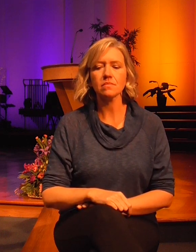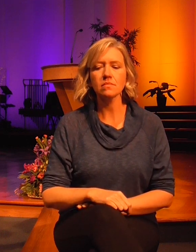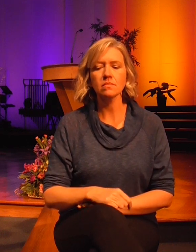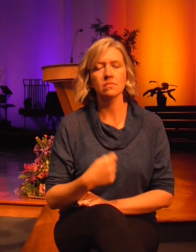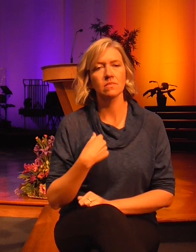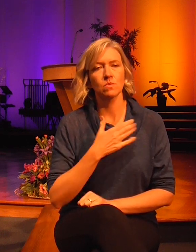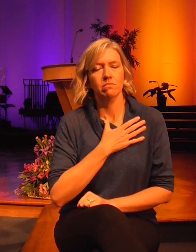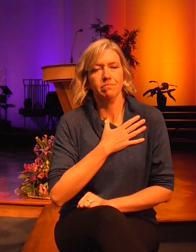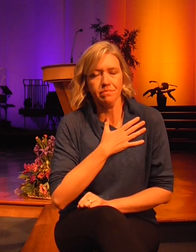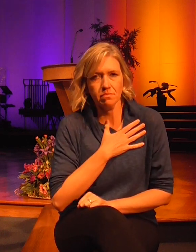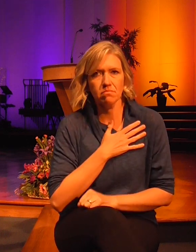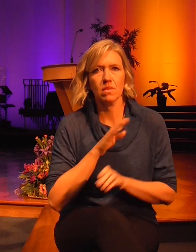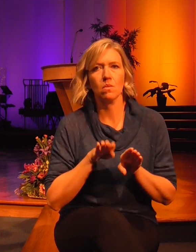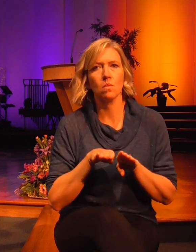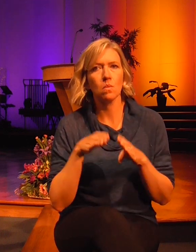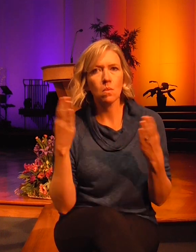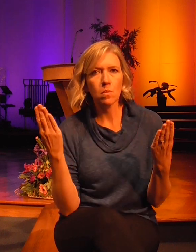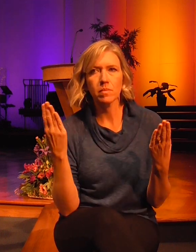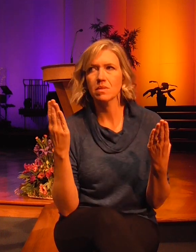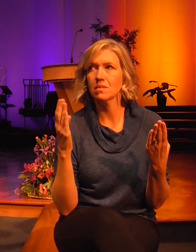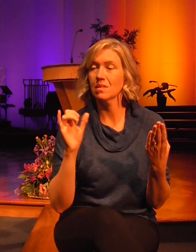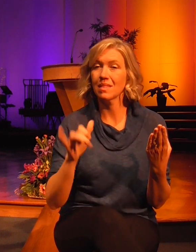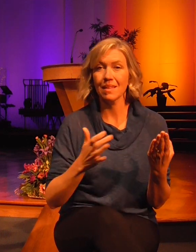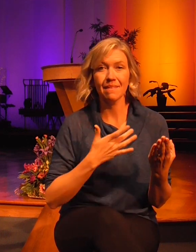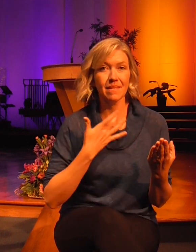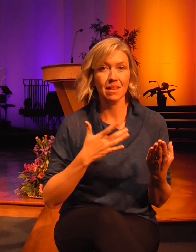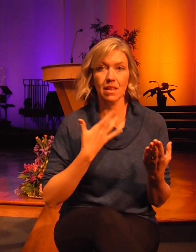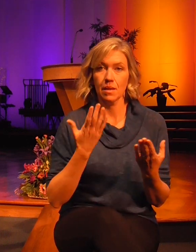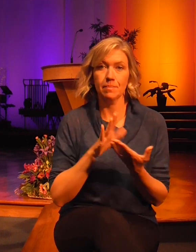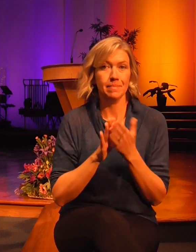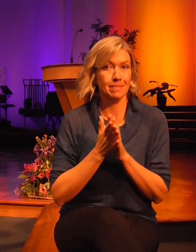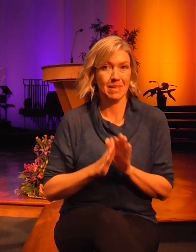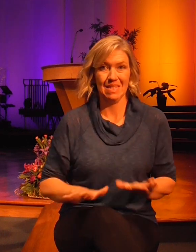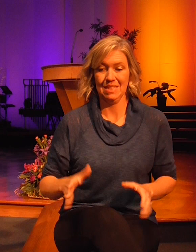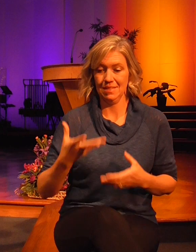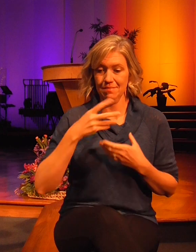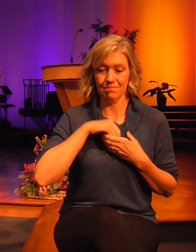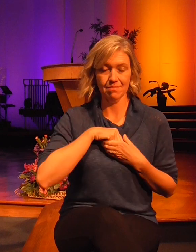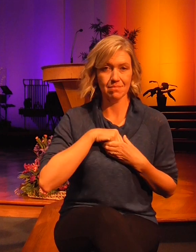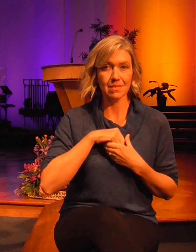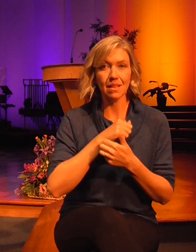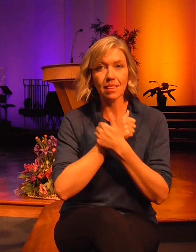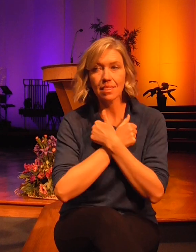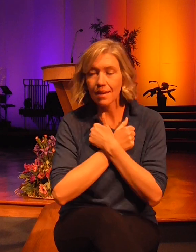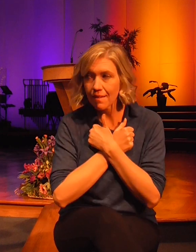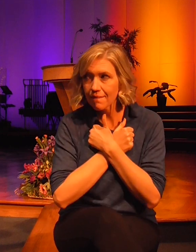We open up our hearts to that feeling of peace, to that feeling of love,